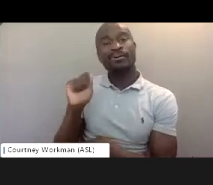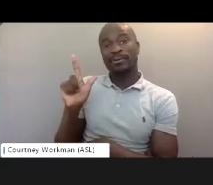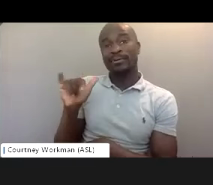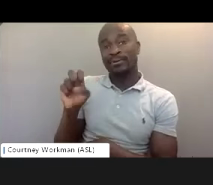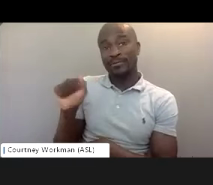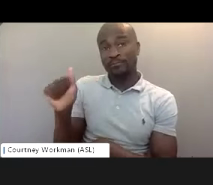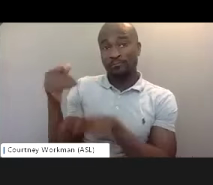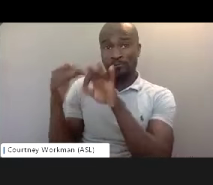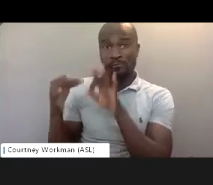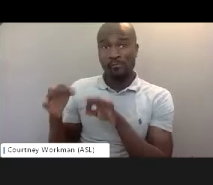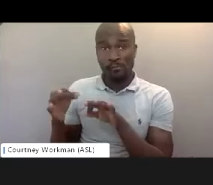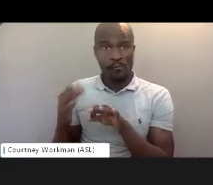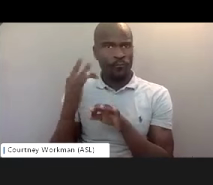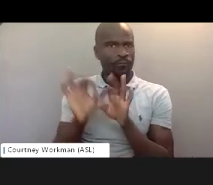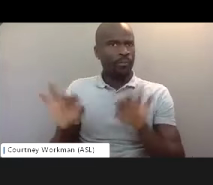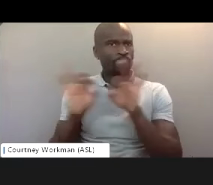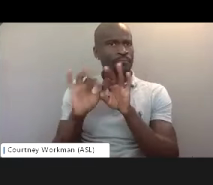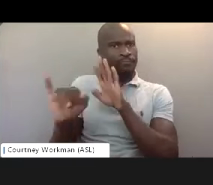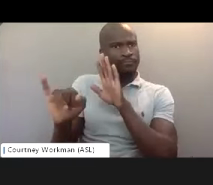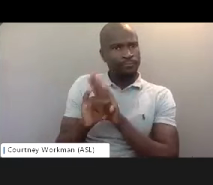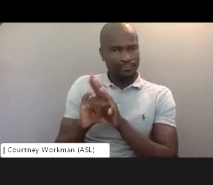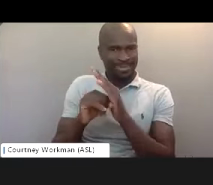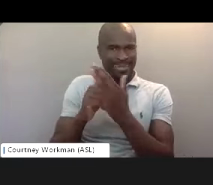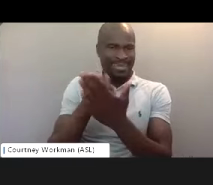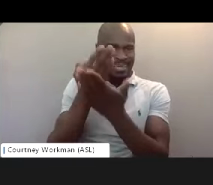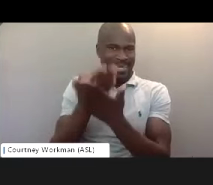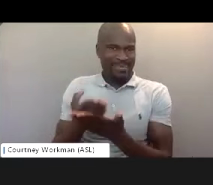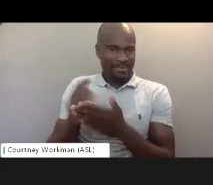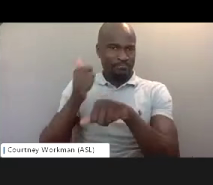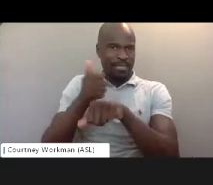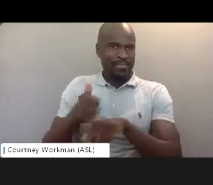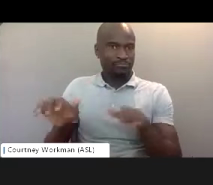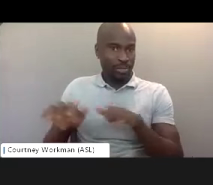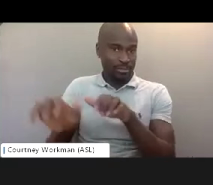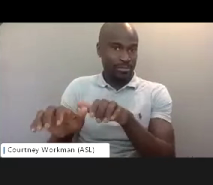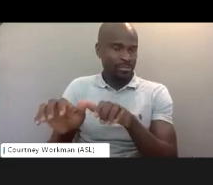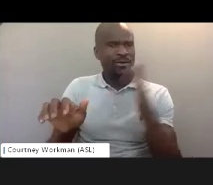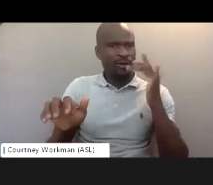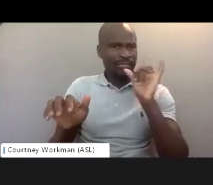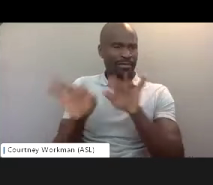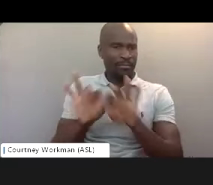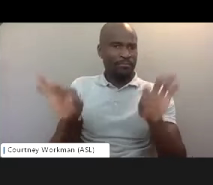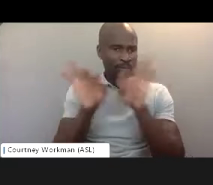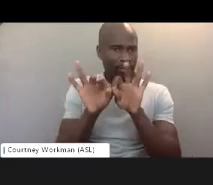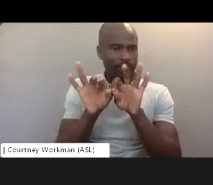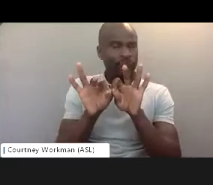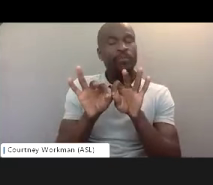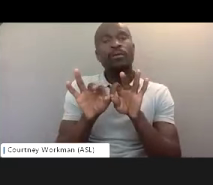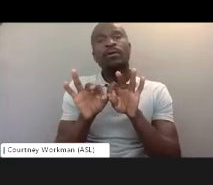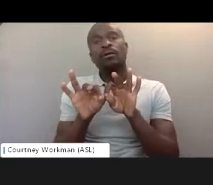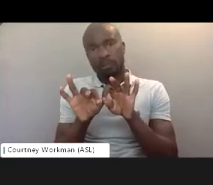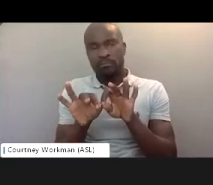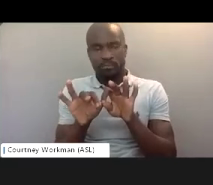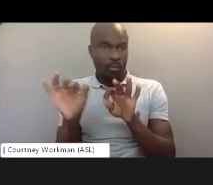in identifying evidence-based practices. It's also very important to research communities that have experienced